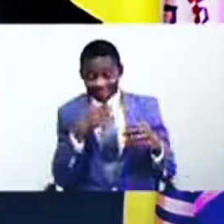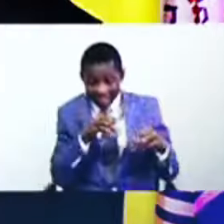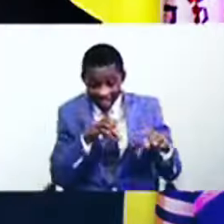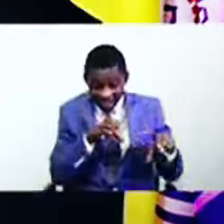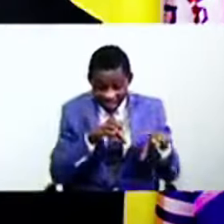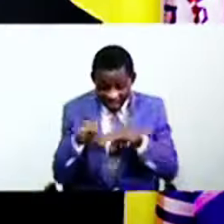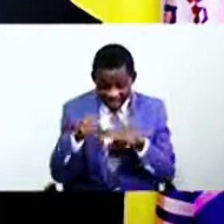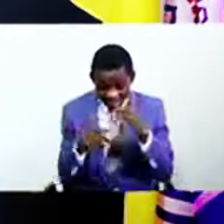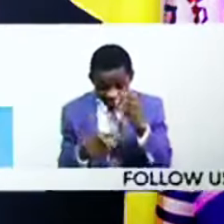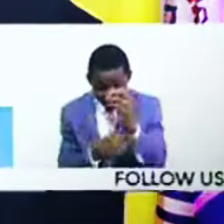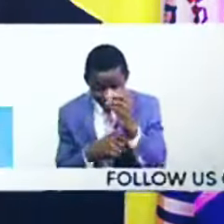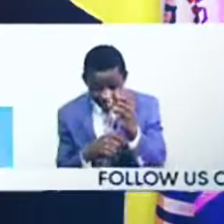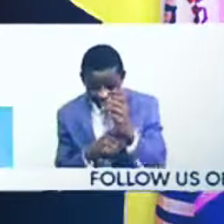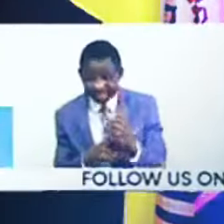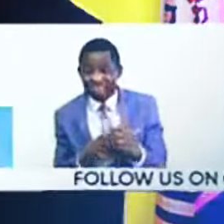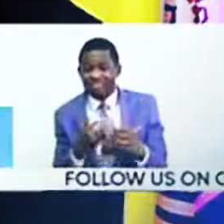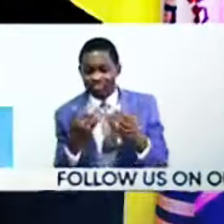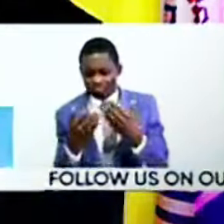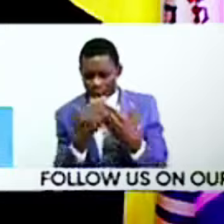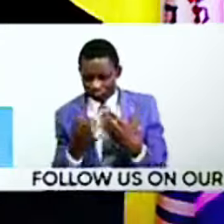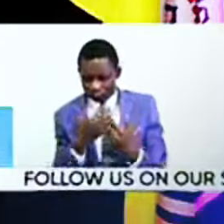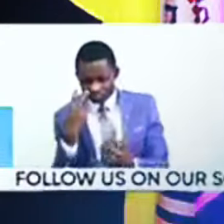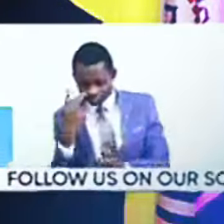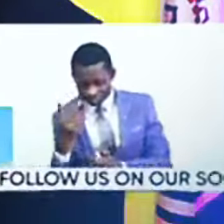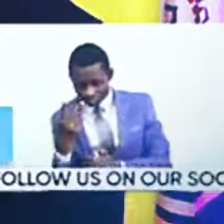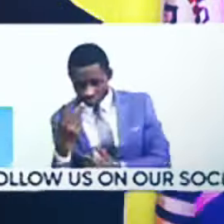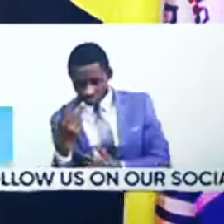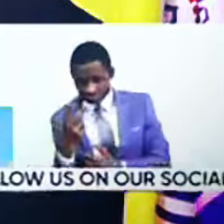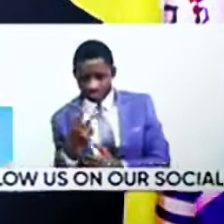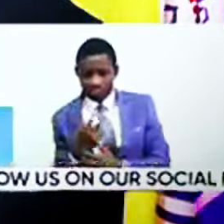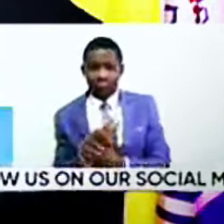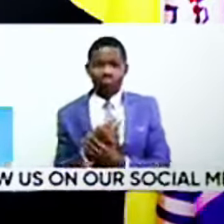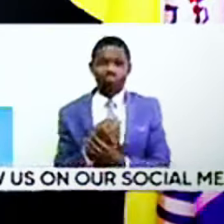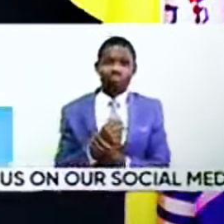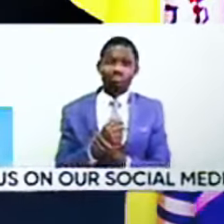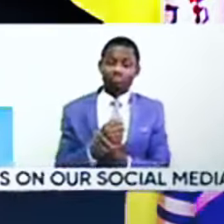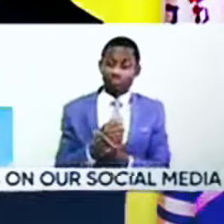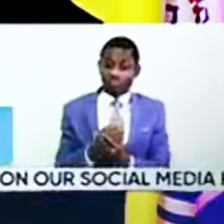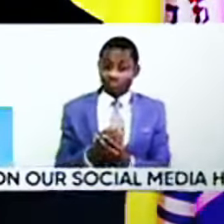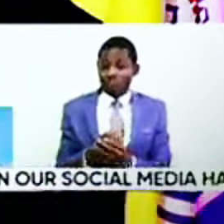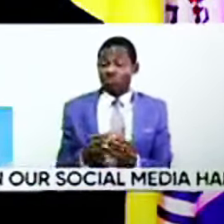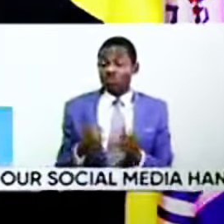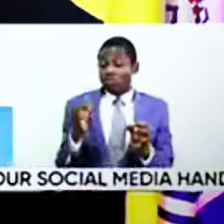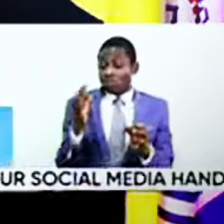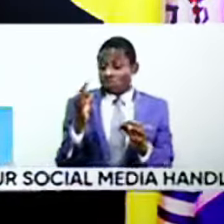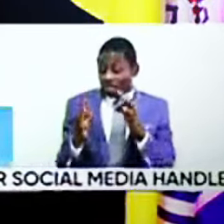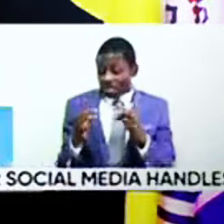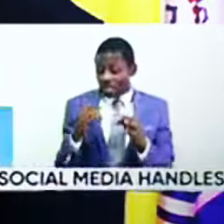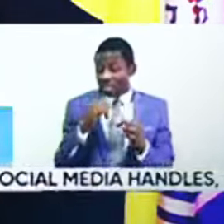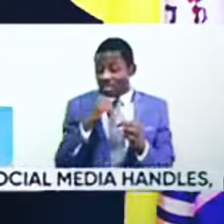overrule the sin nature, you can be a Christian, but you'll be committing sexual